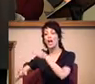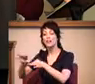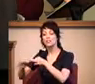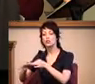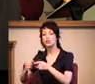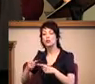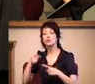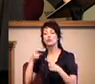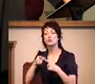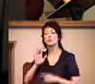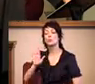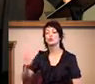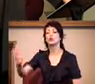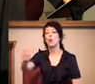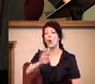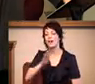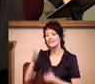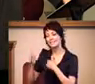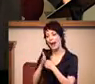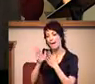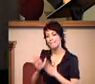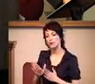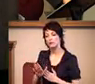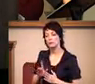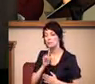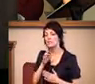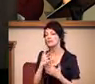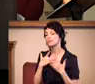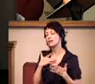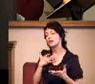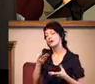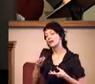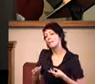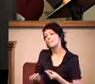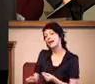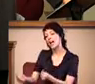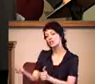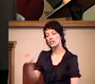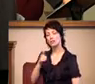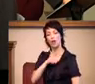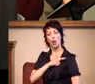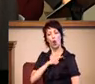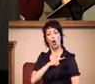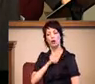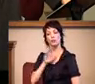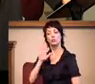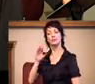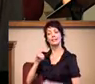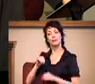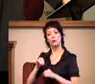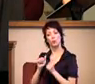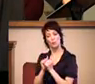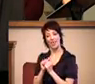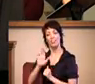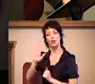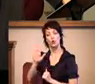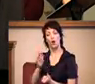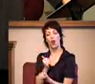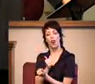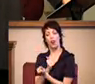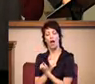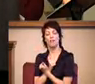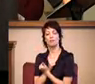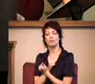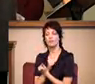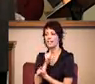to your neighbor. Be compassionate and loyal in your love. And don't